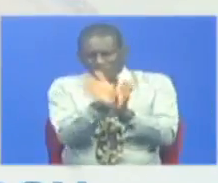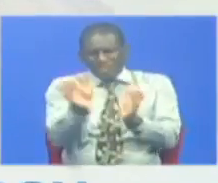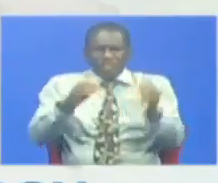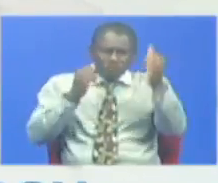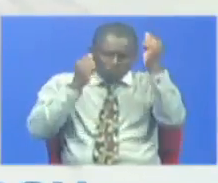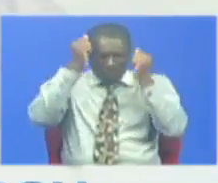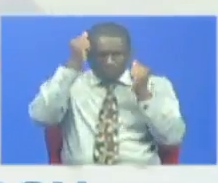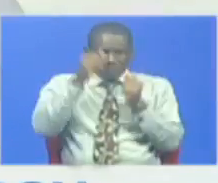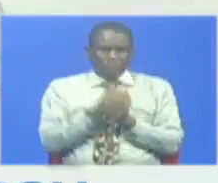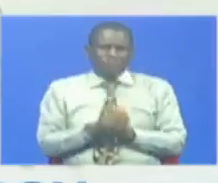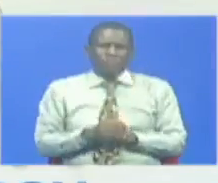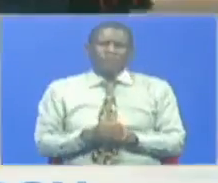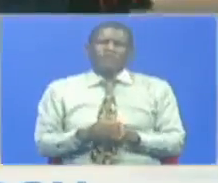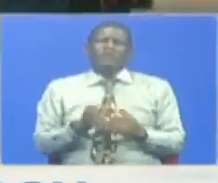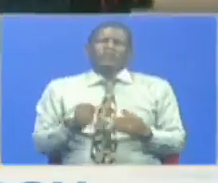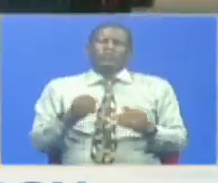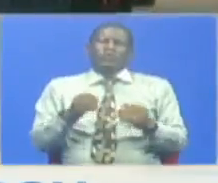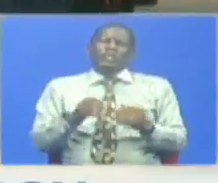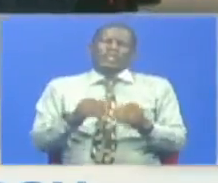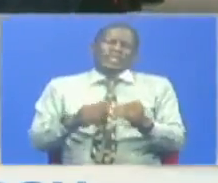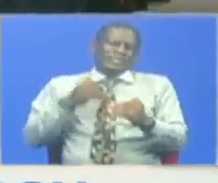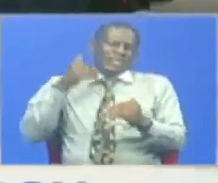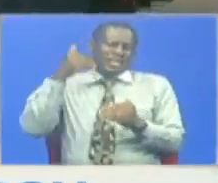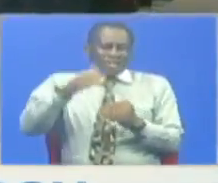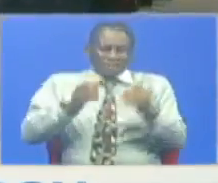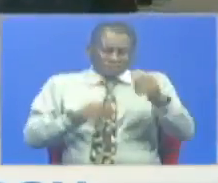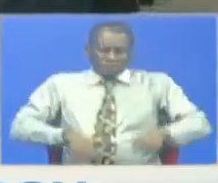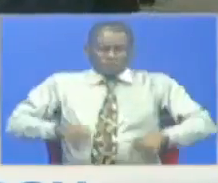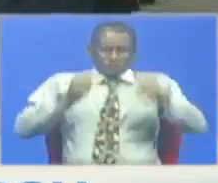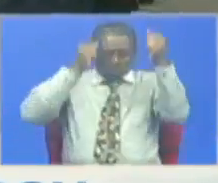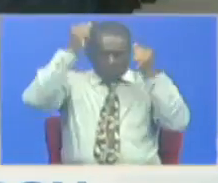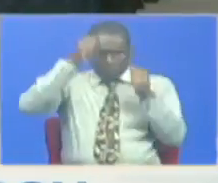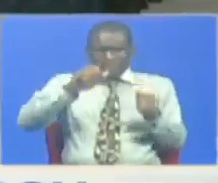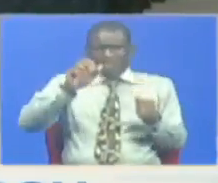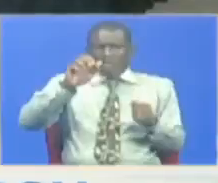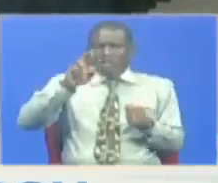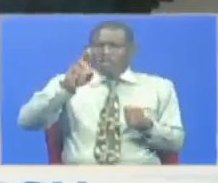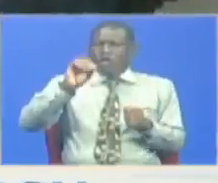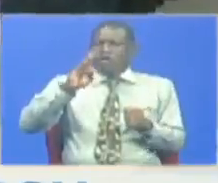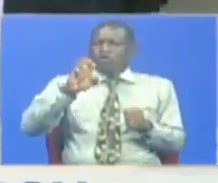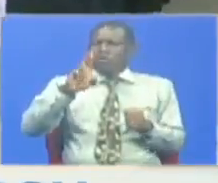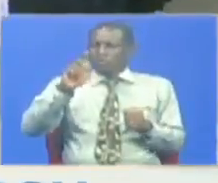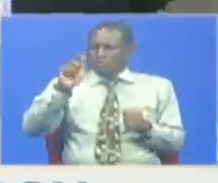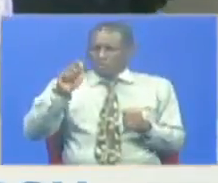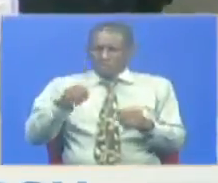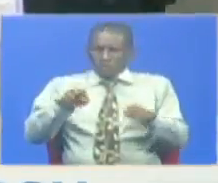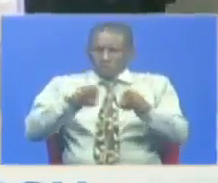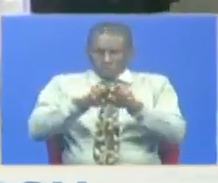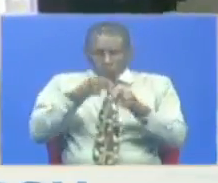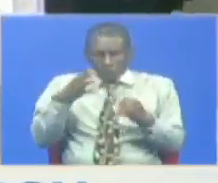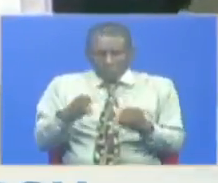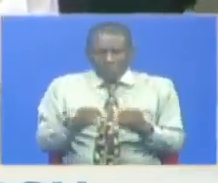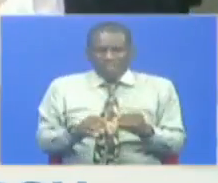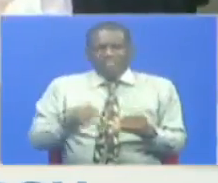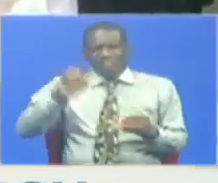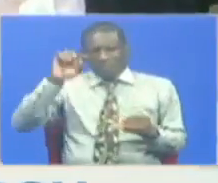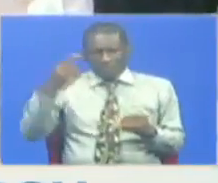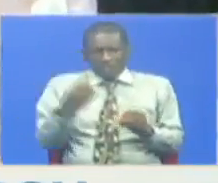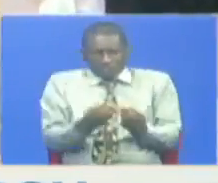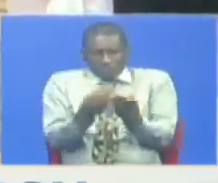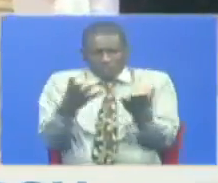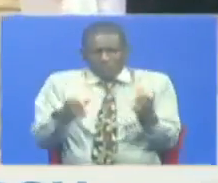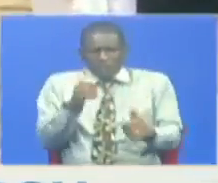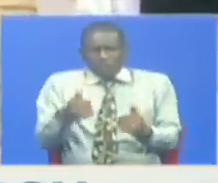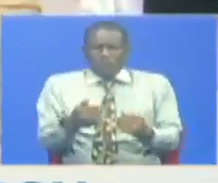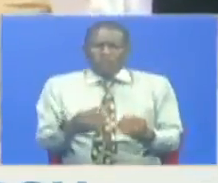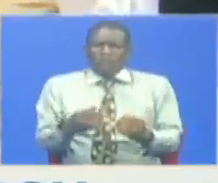Forces. His successor, General Robert Kibochi, also took the march, the first of many that he will oversee as the new